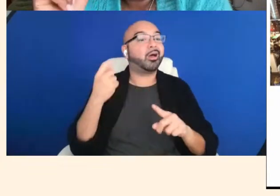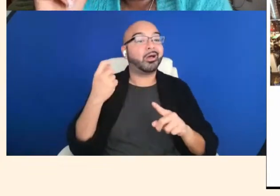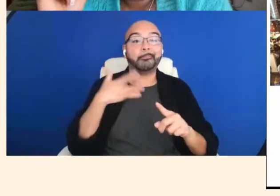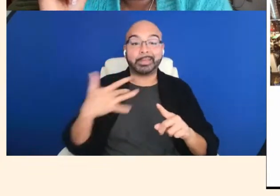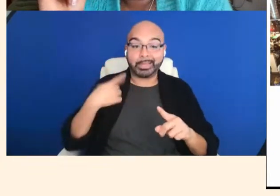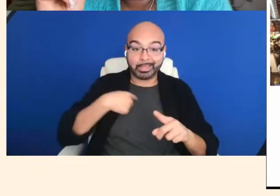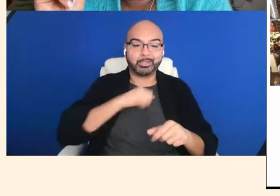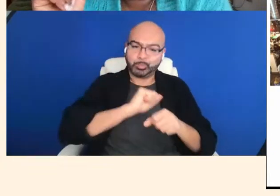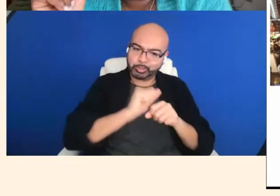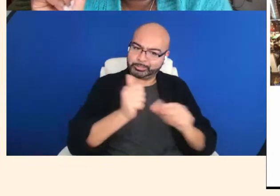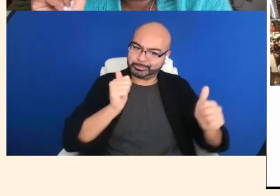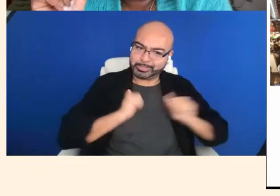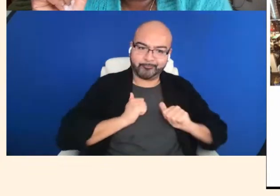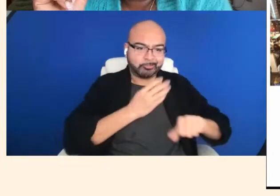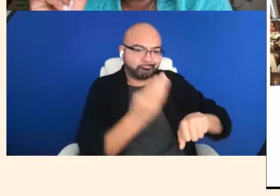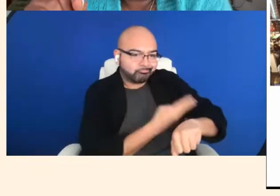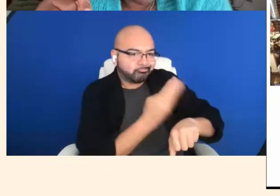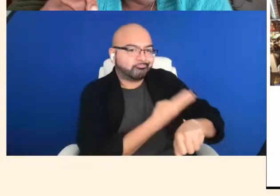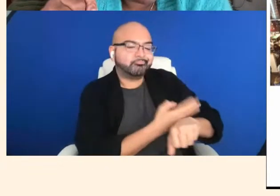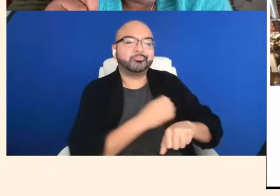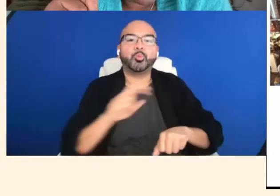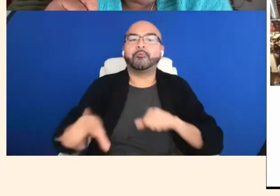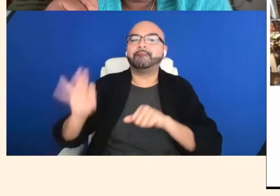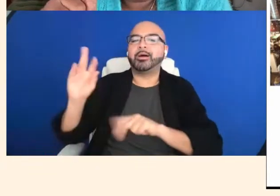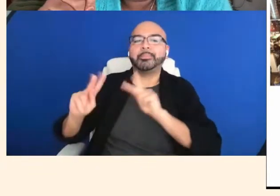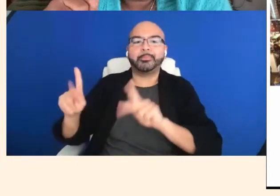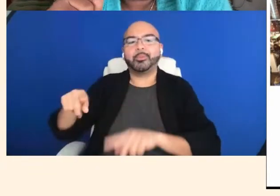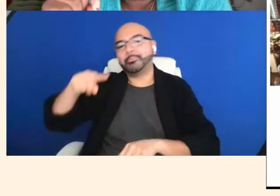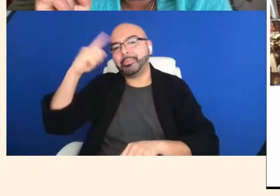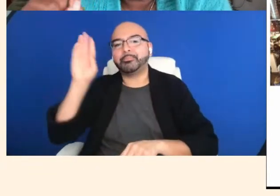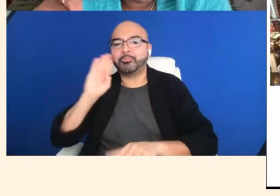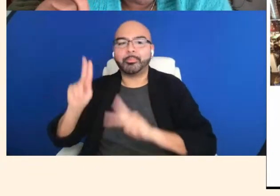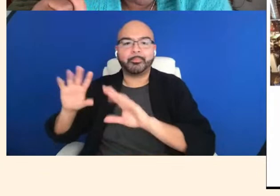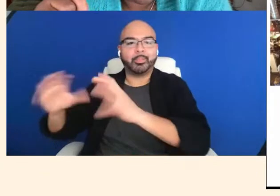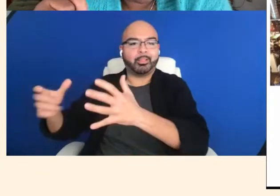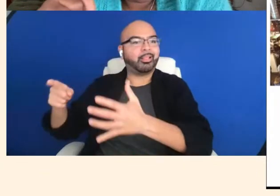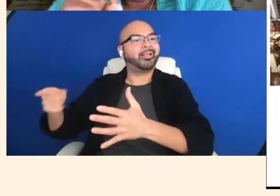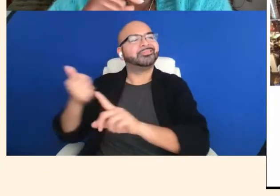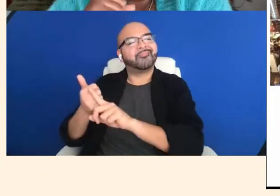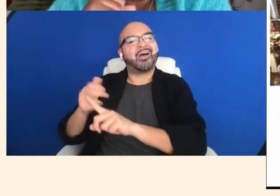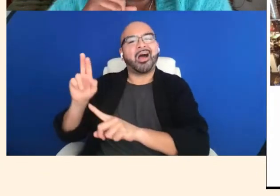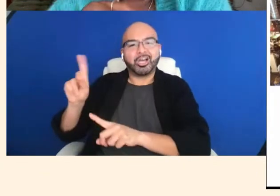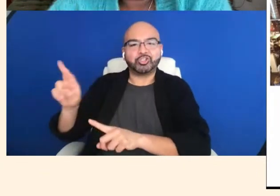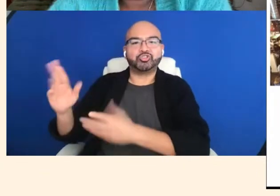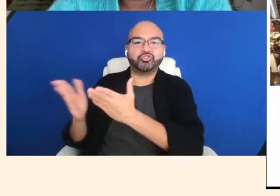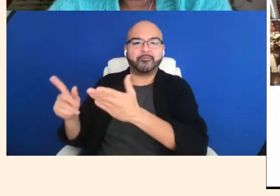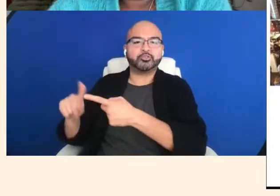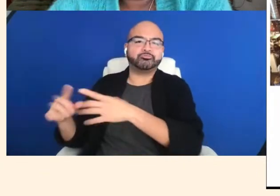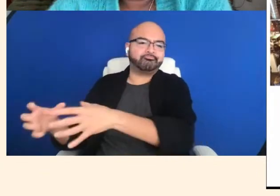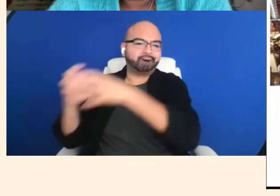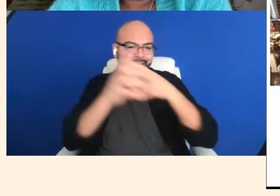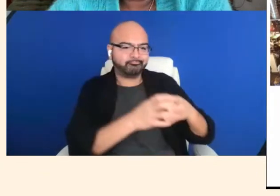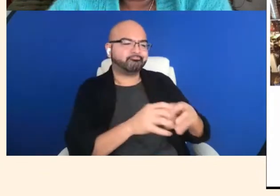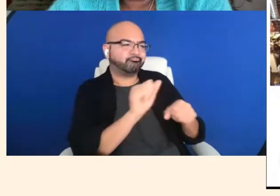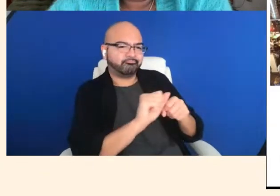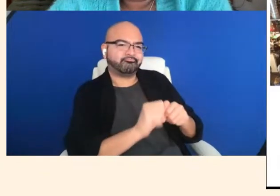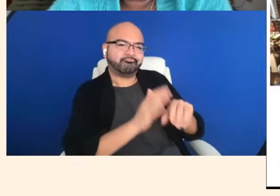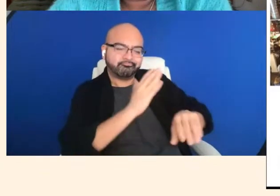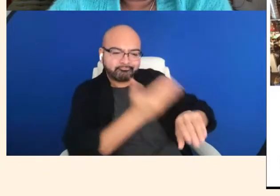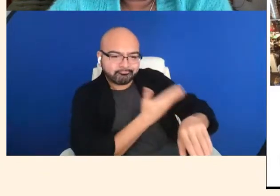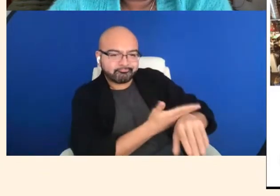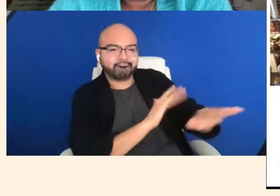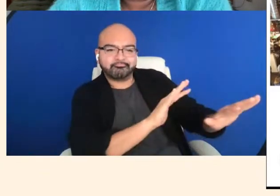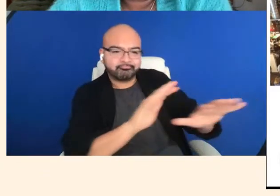color, underserved members of our community to do our professional work. And as that equity